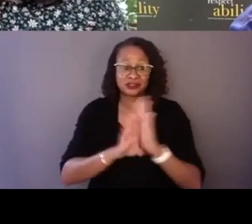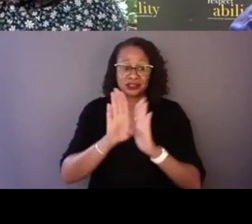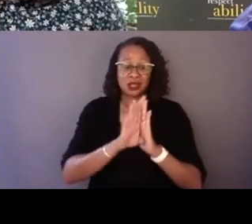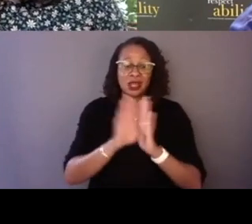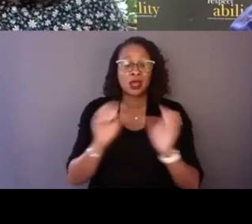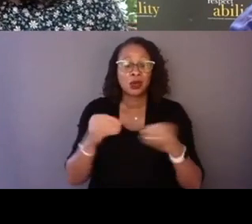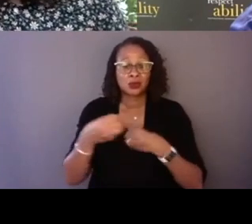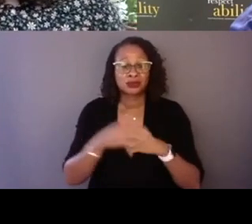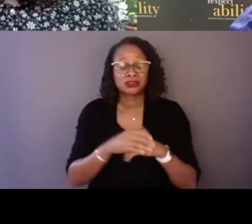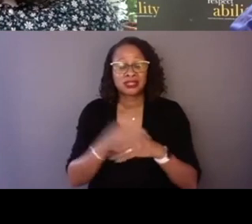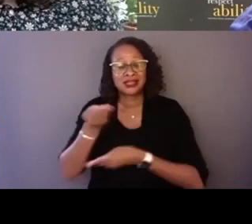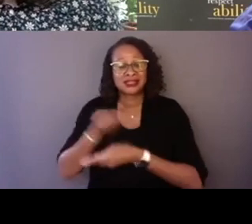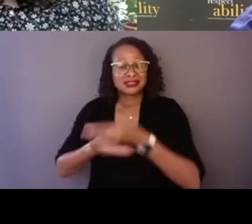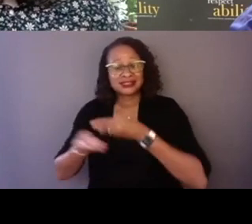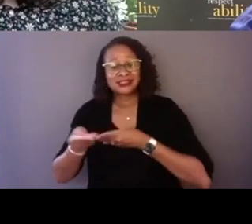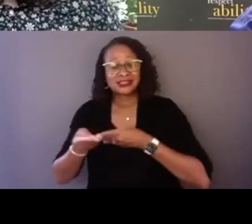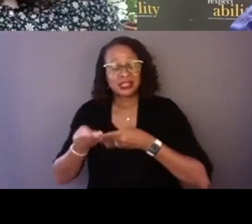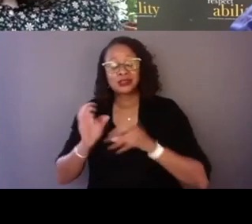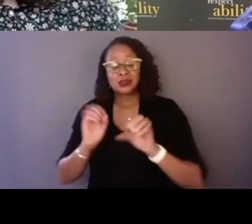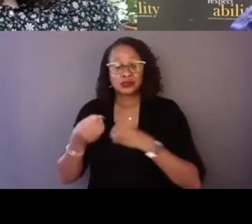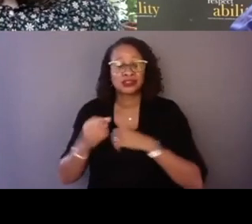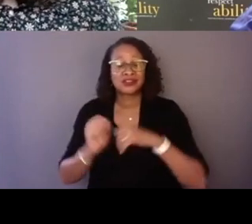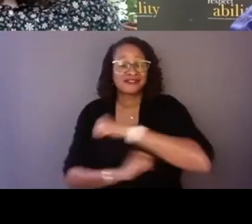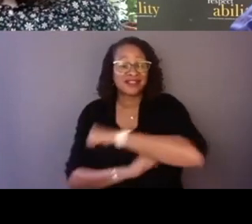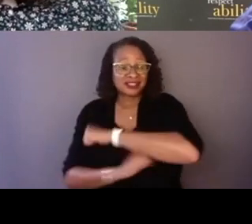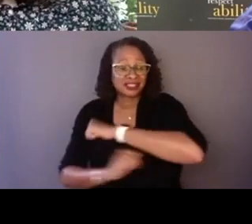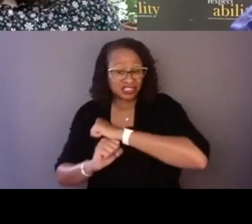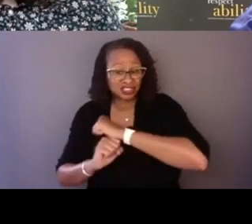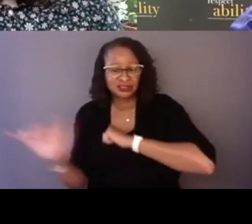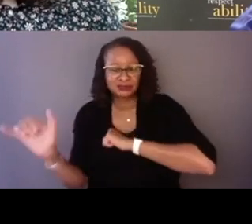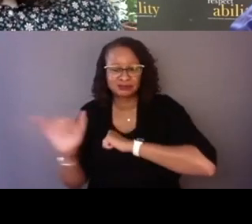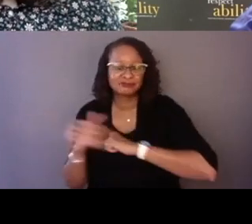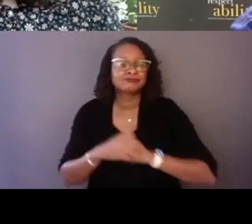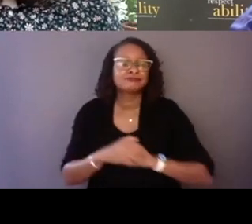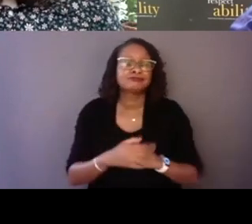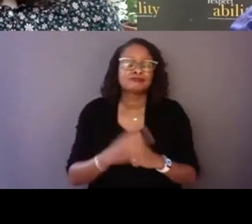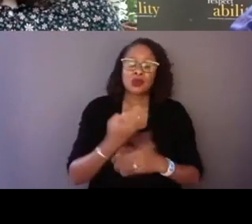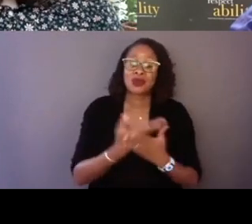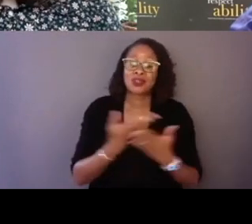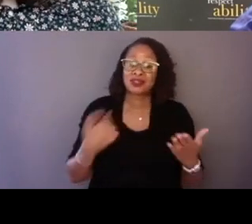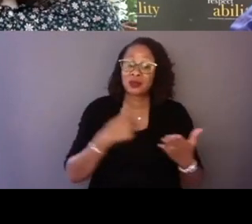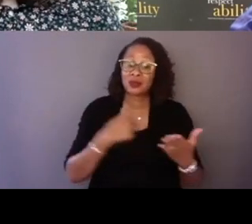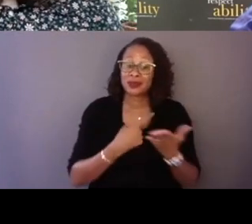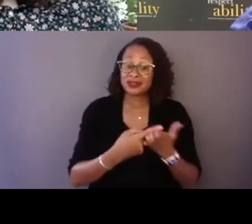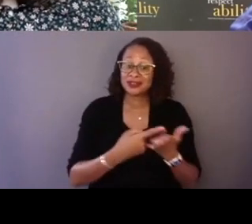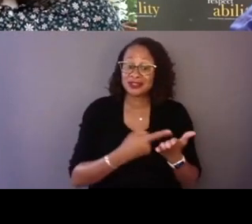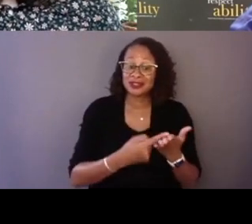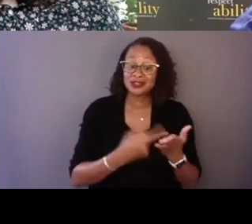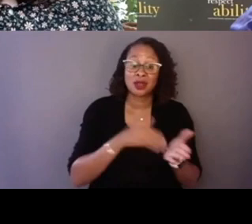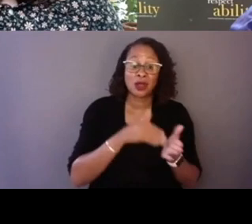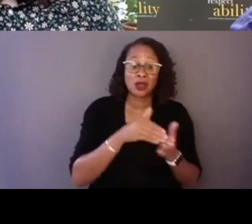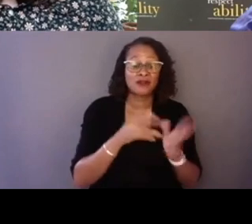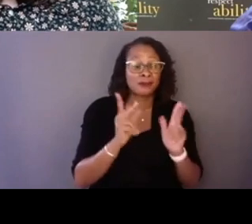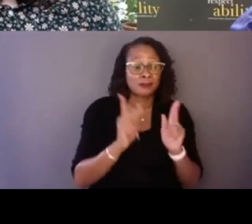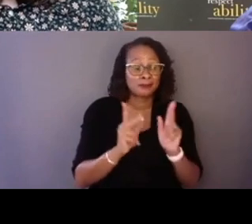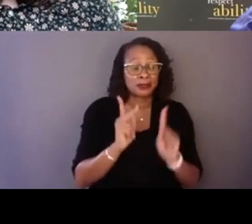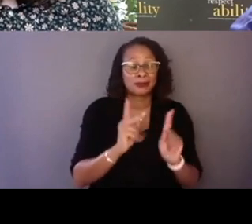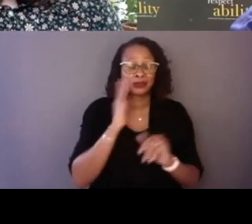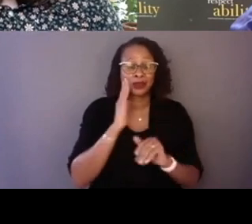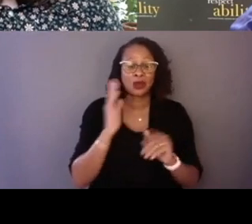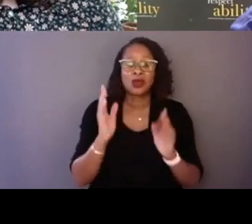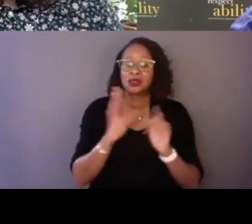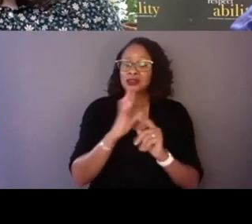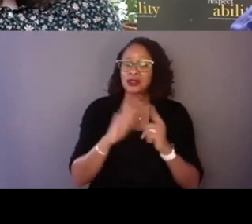organizations, exchange organizations, foundations. And one of the things we talk about is a lot of people now are really talking about